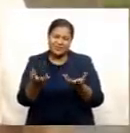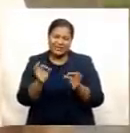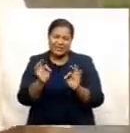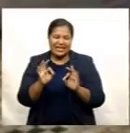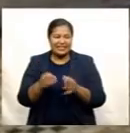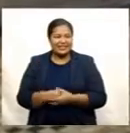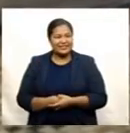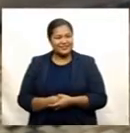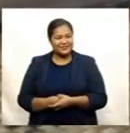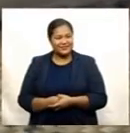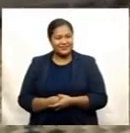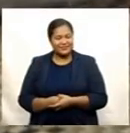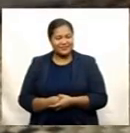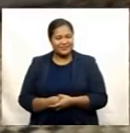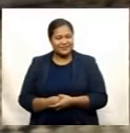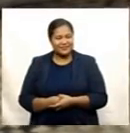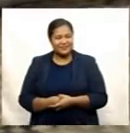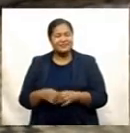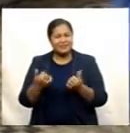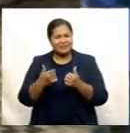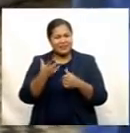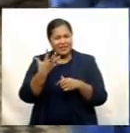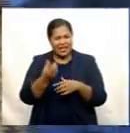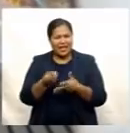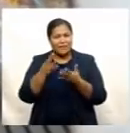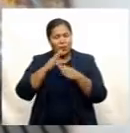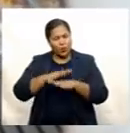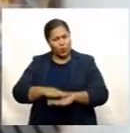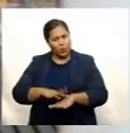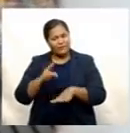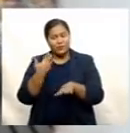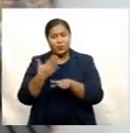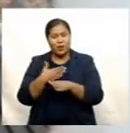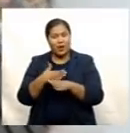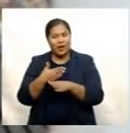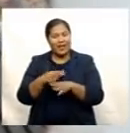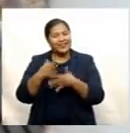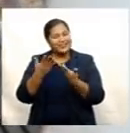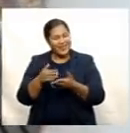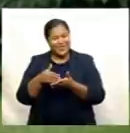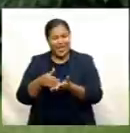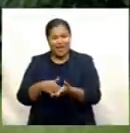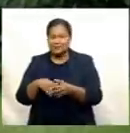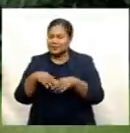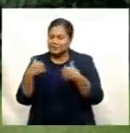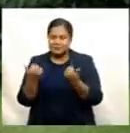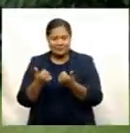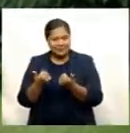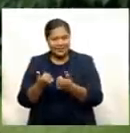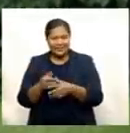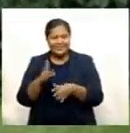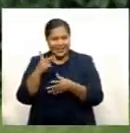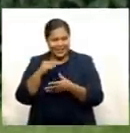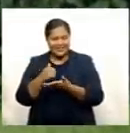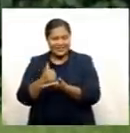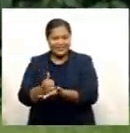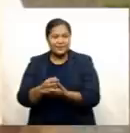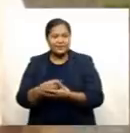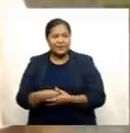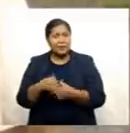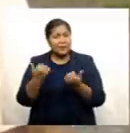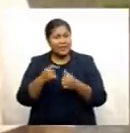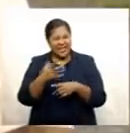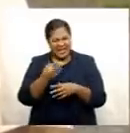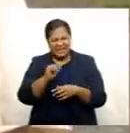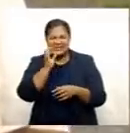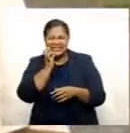The majority of our community members have been relieved from their work, and this help meant a lot to us. The people here are living with the